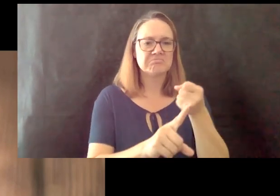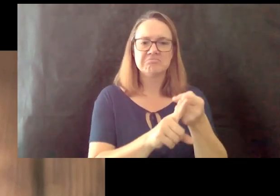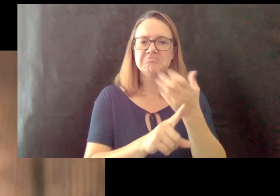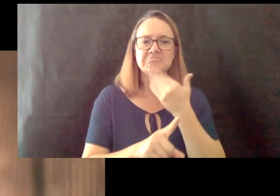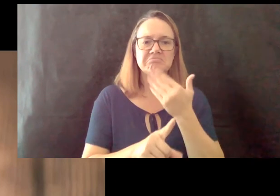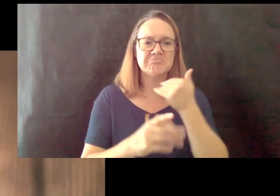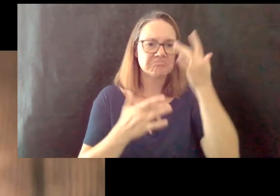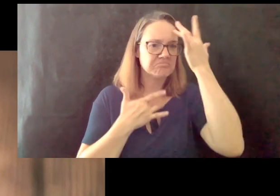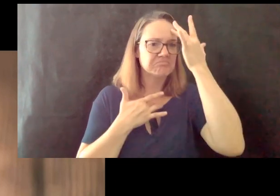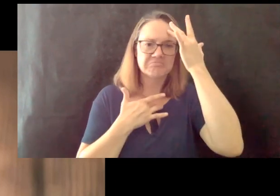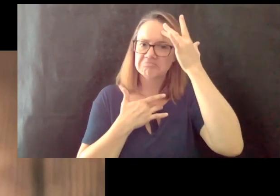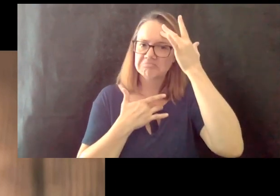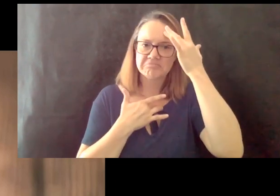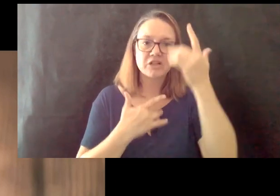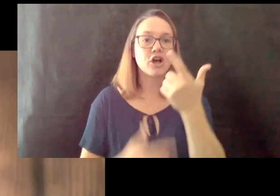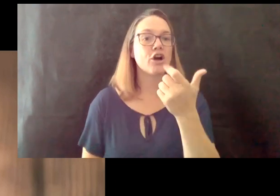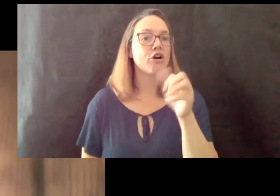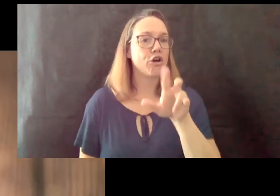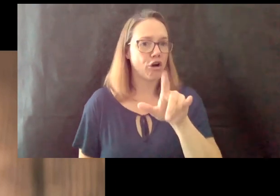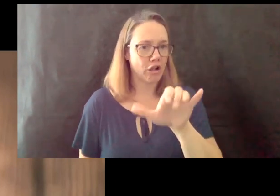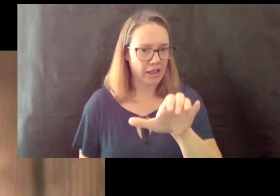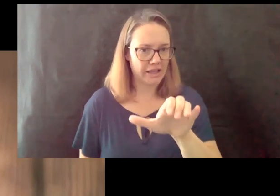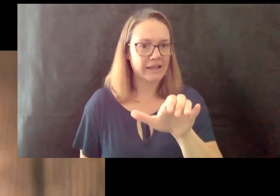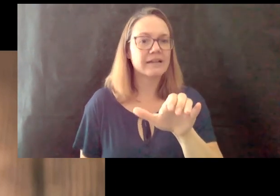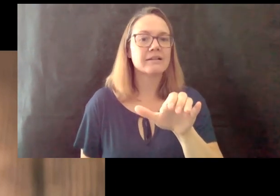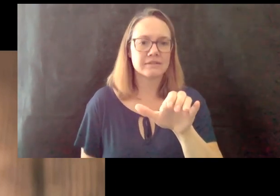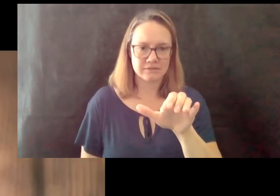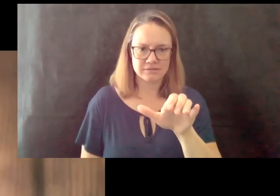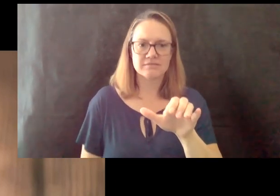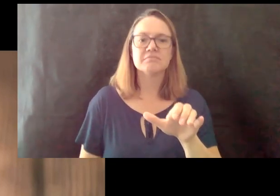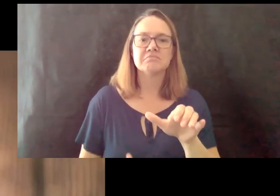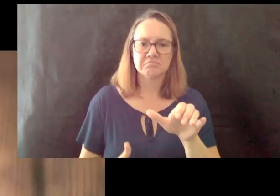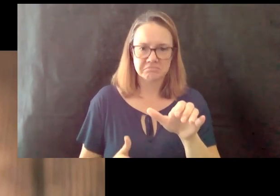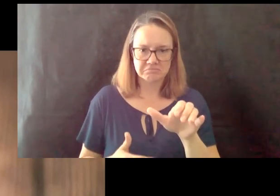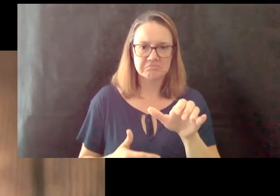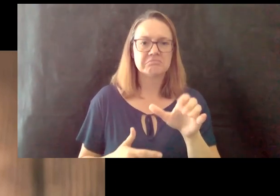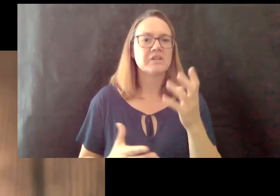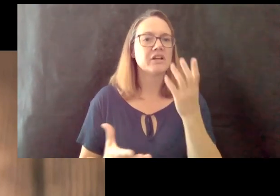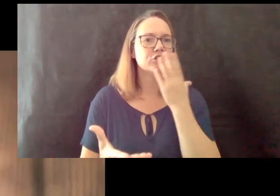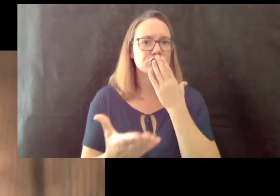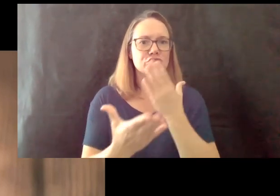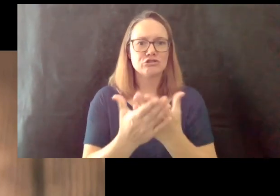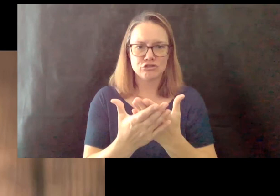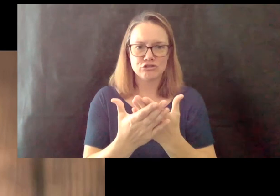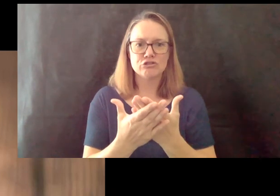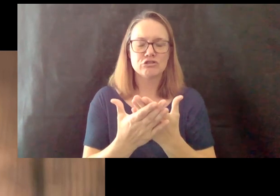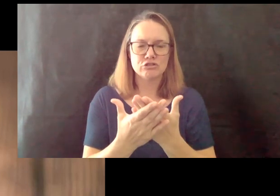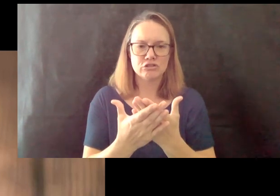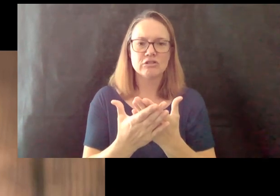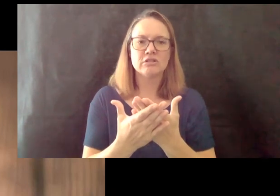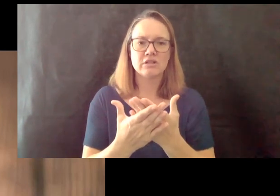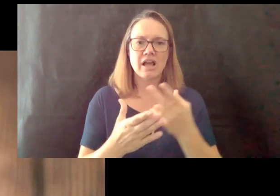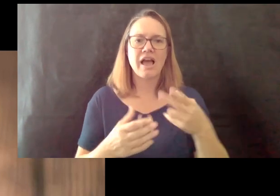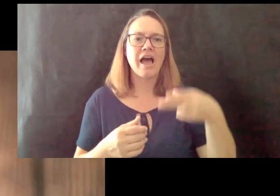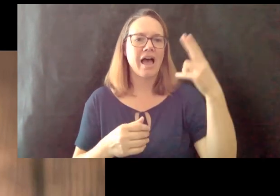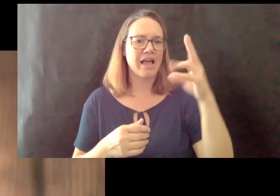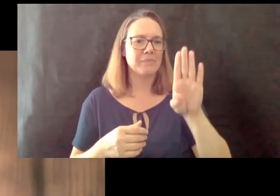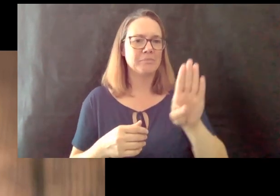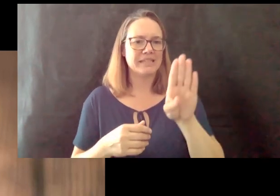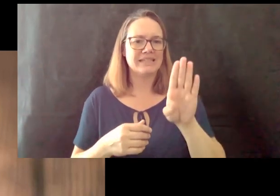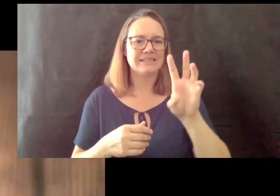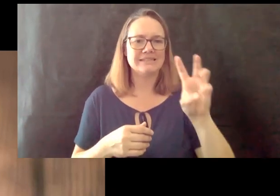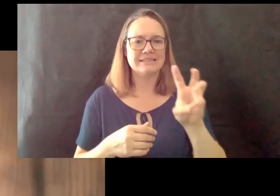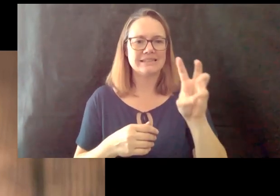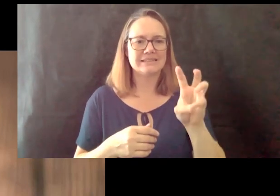can eat those and it doesn't affect diabetes at all. Garlic is a great one, has lots of anti-inflammatory properties. It's